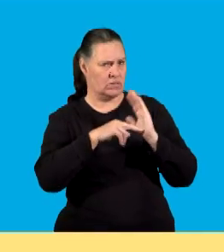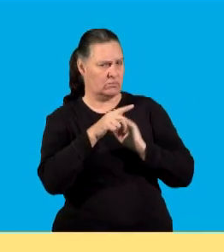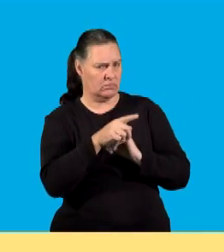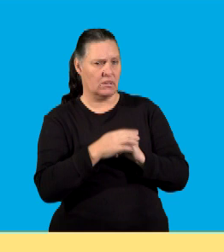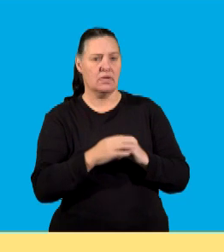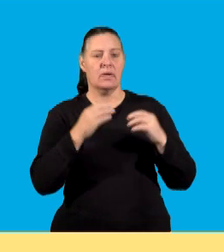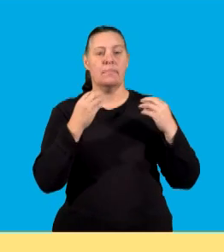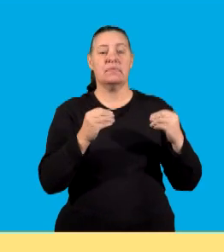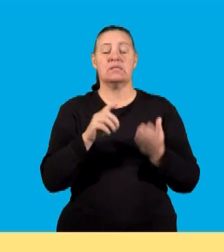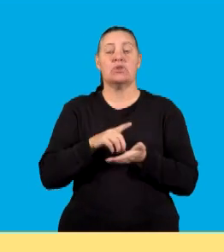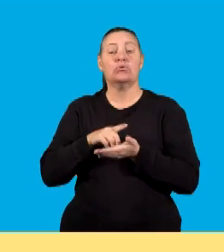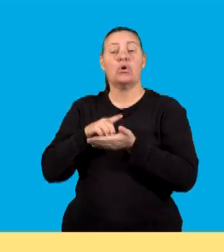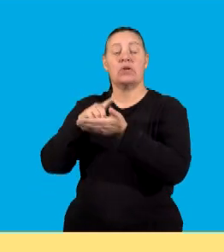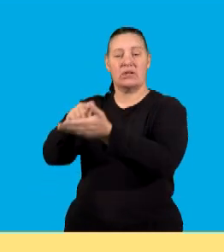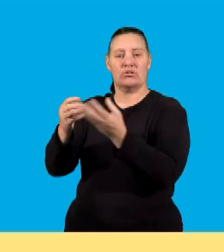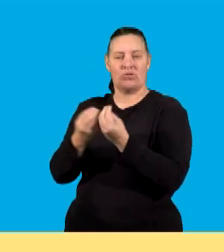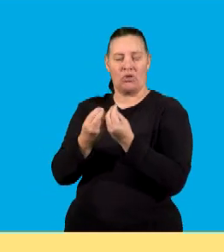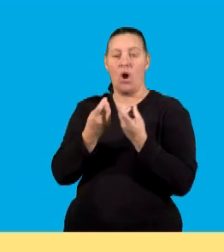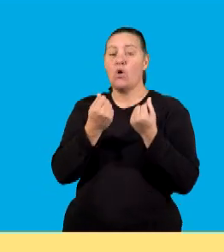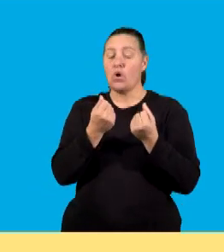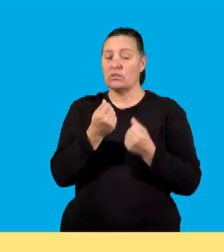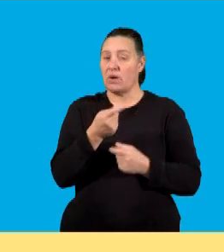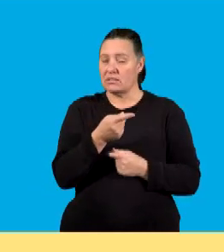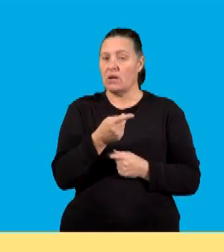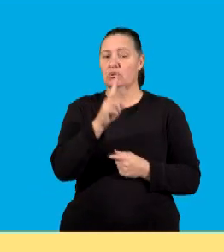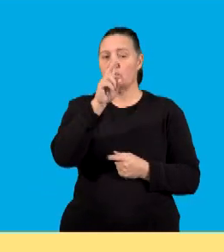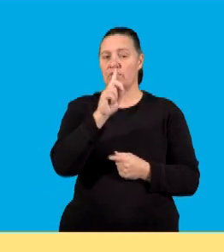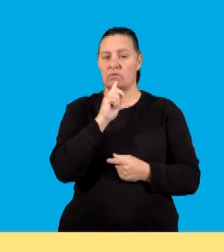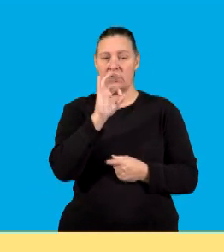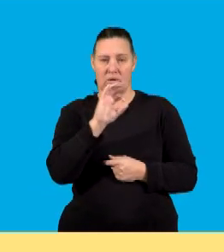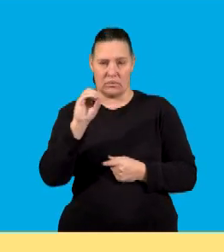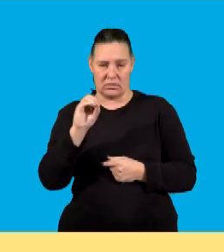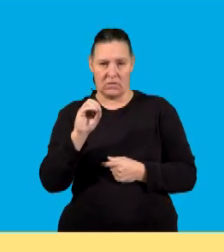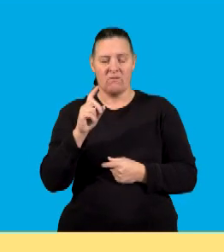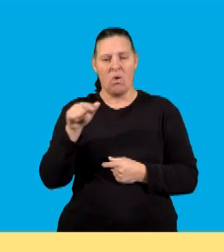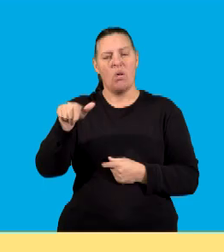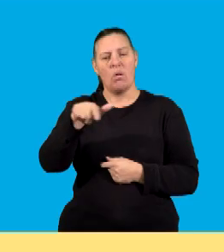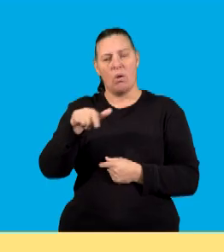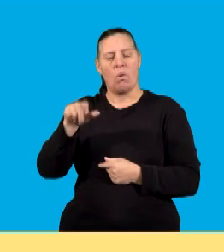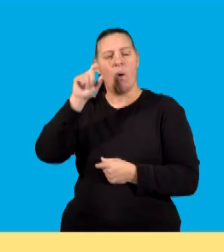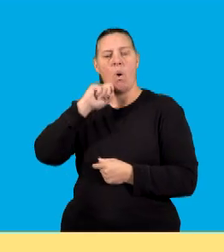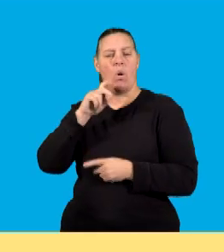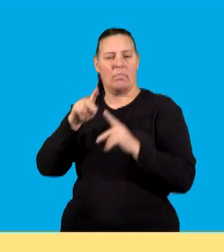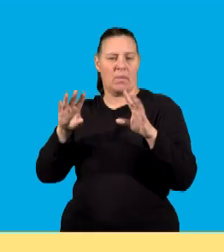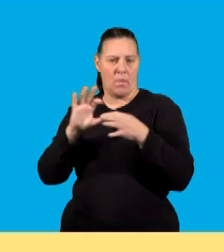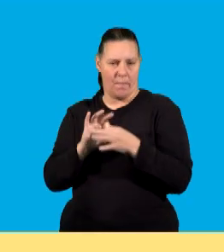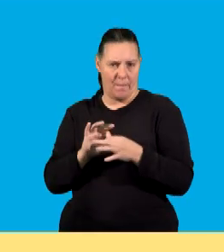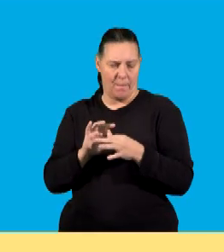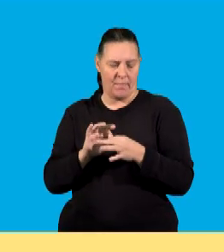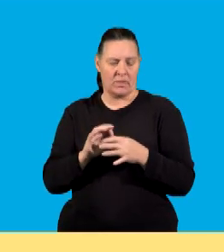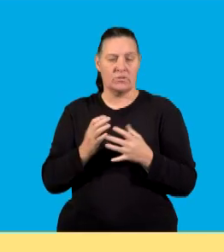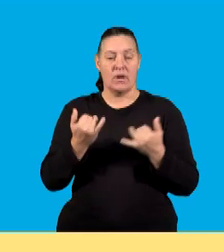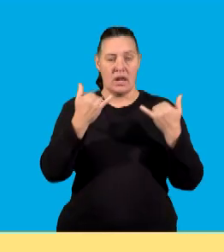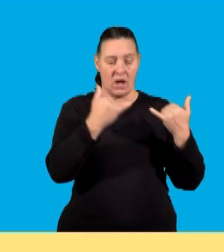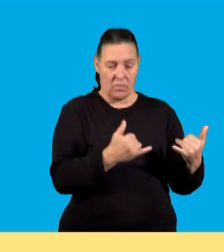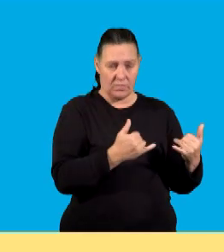reads, the business donated stock with a cost price of 2,300 to a local old people's home. That means I